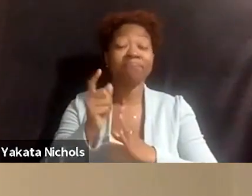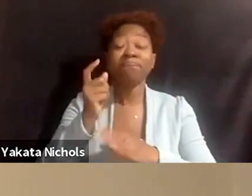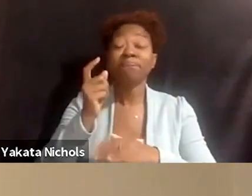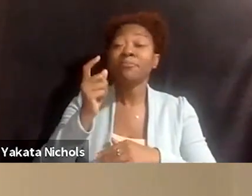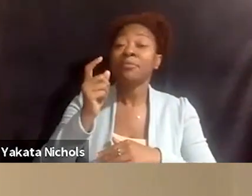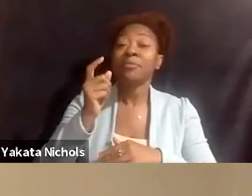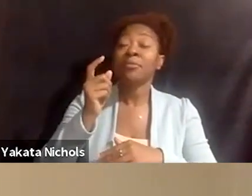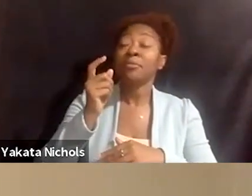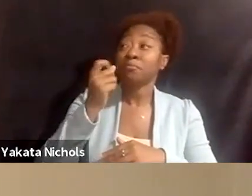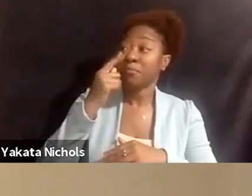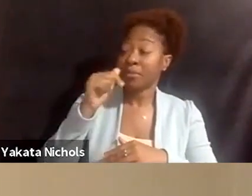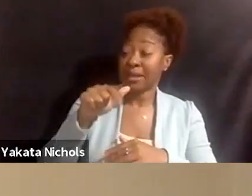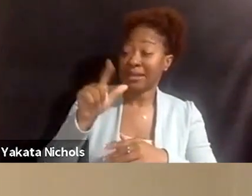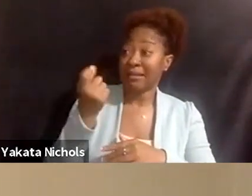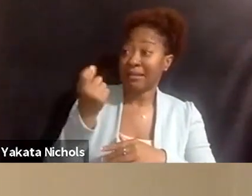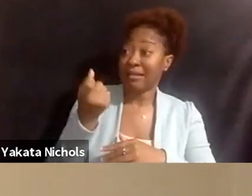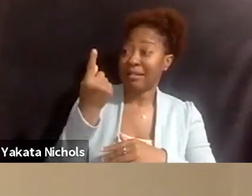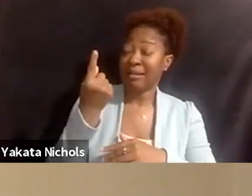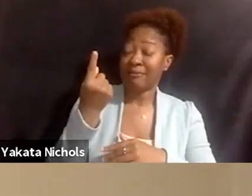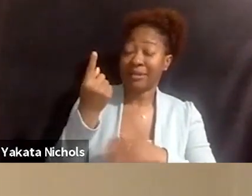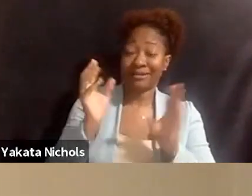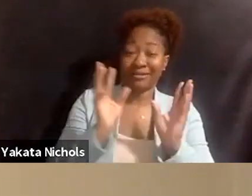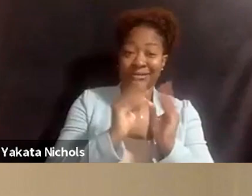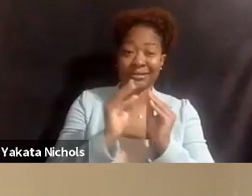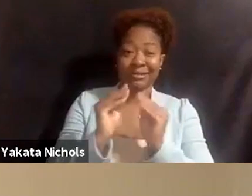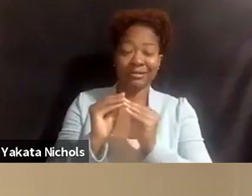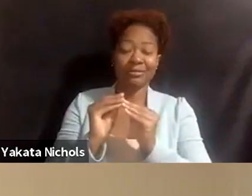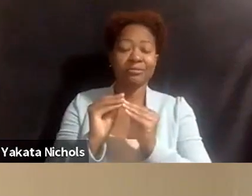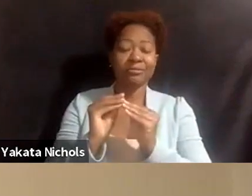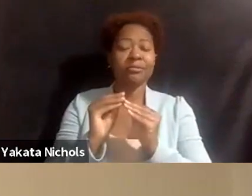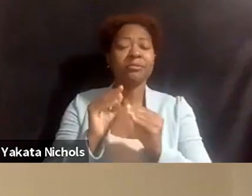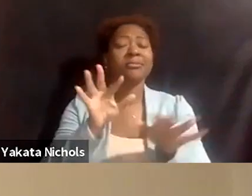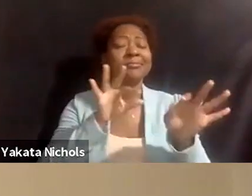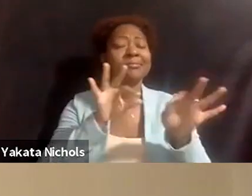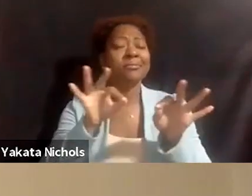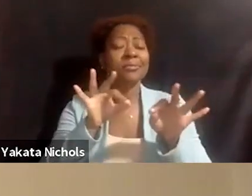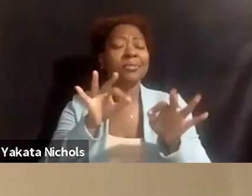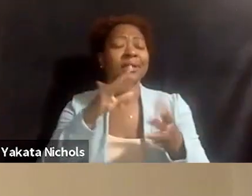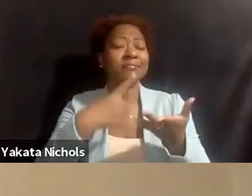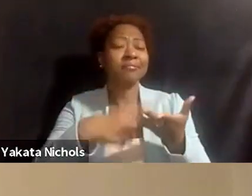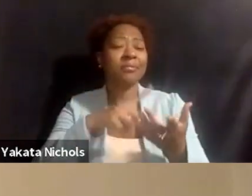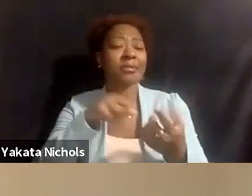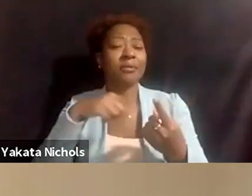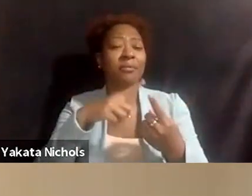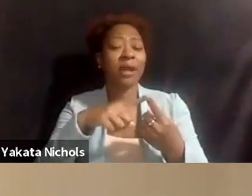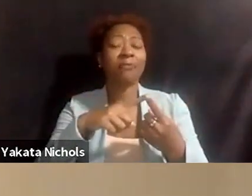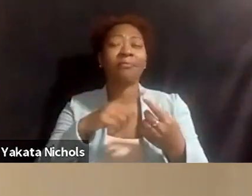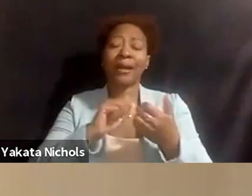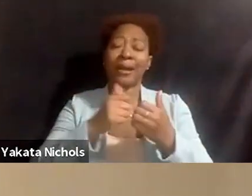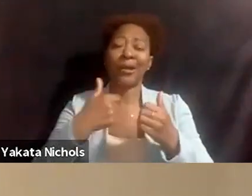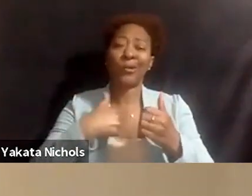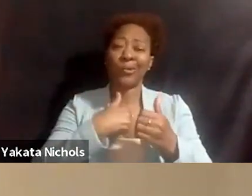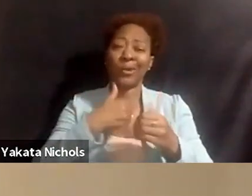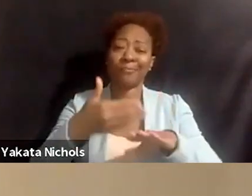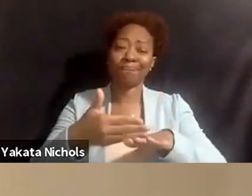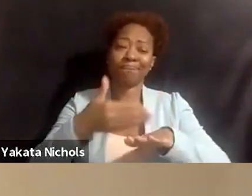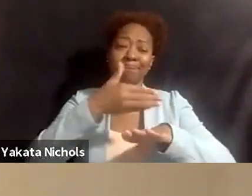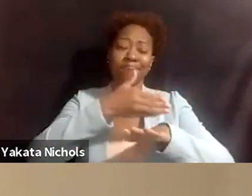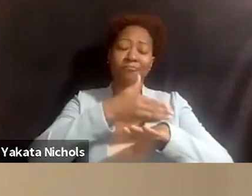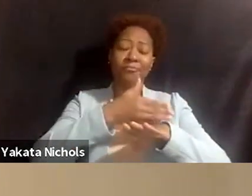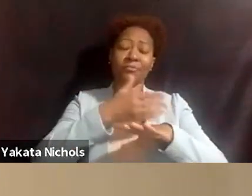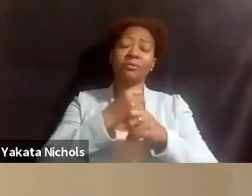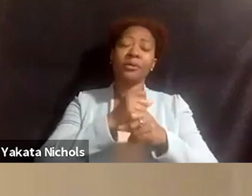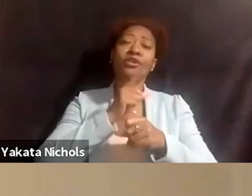sessions focus on the progress made and the work still to be done on the recommendations to close accessibility gaps across campus